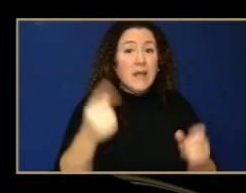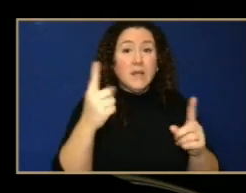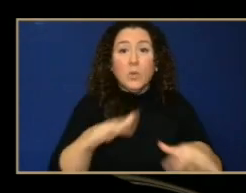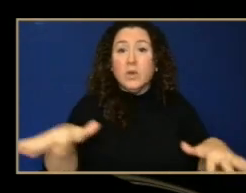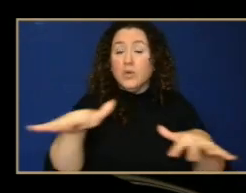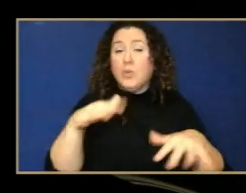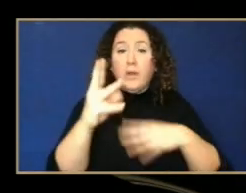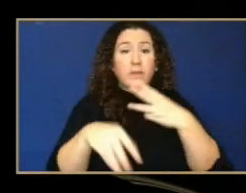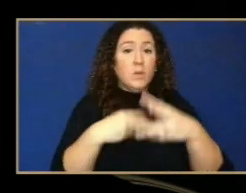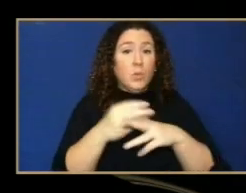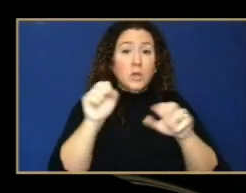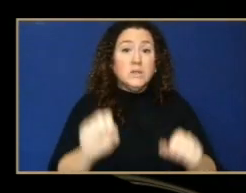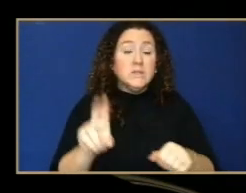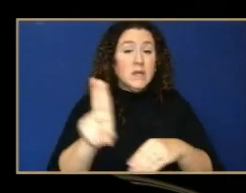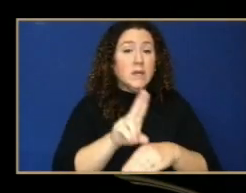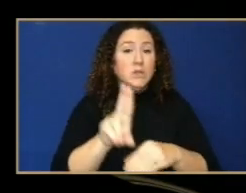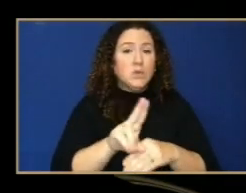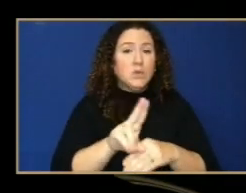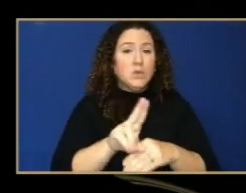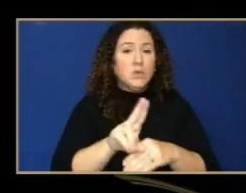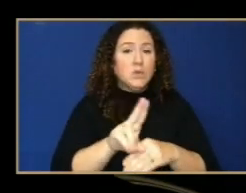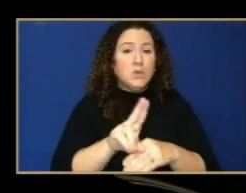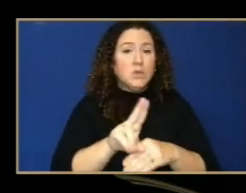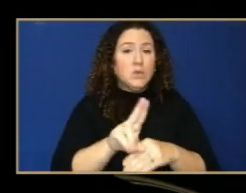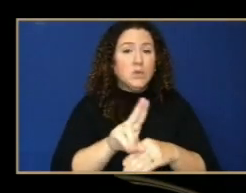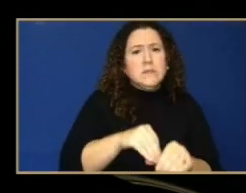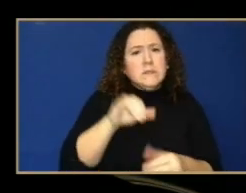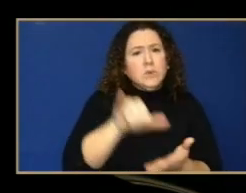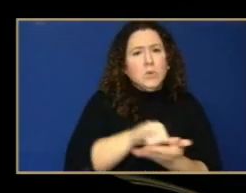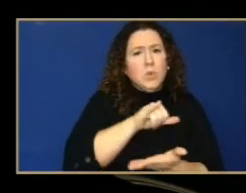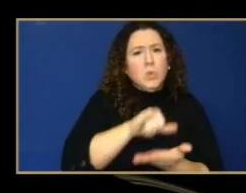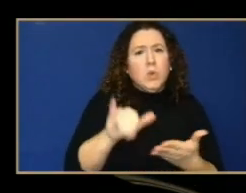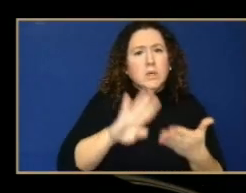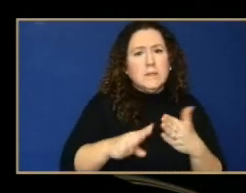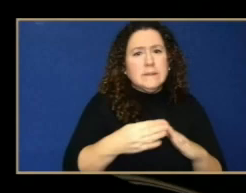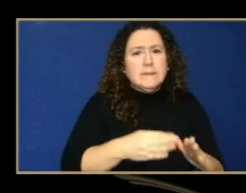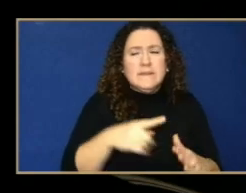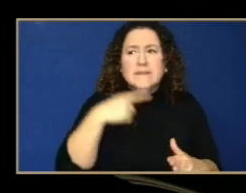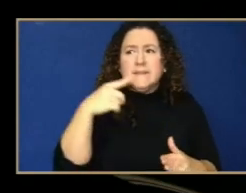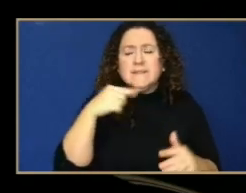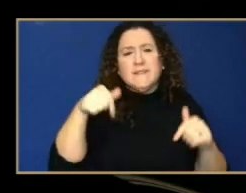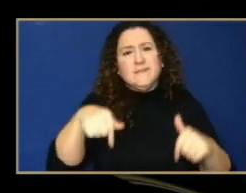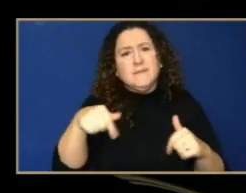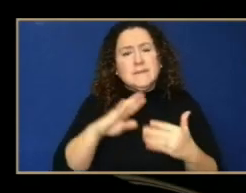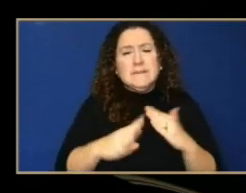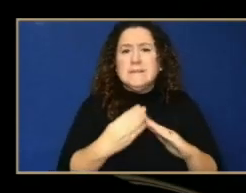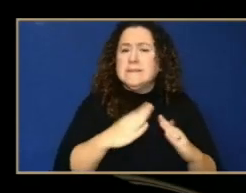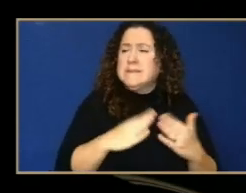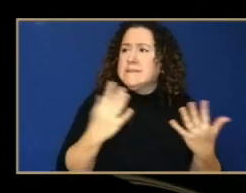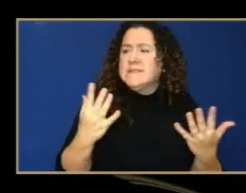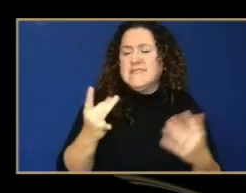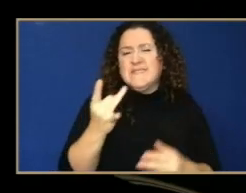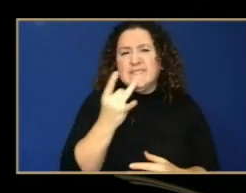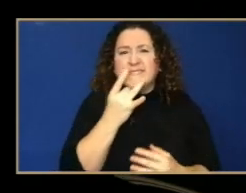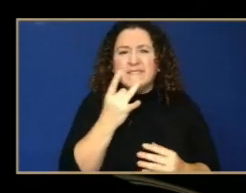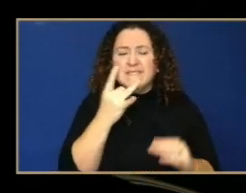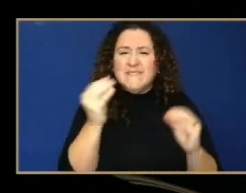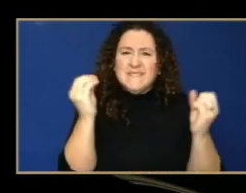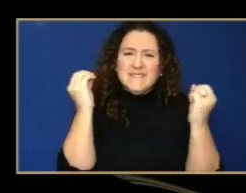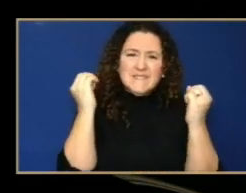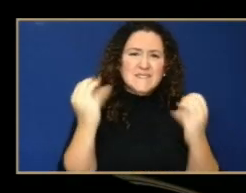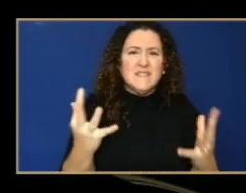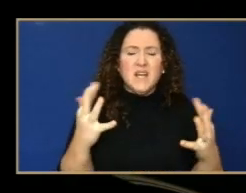City and that there's so much light pollution here and it makes stargazing tough. Will the Twitter user be able to see it with the naked